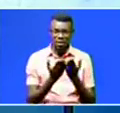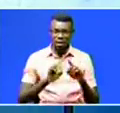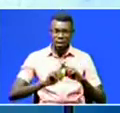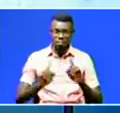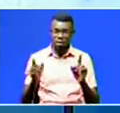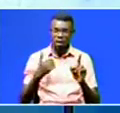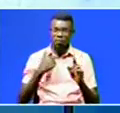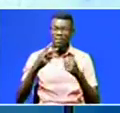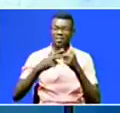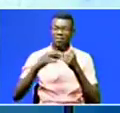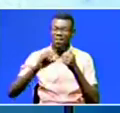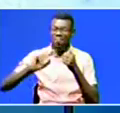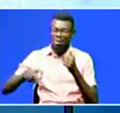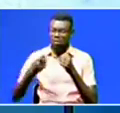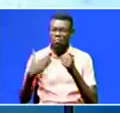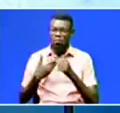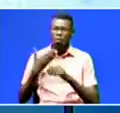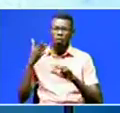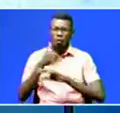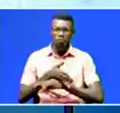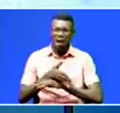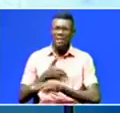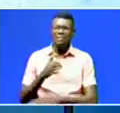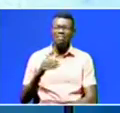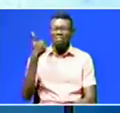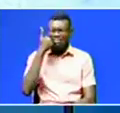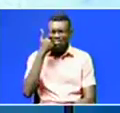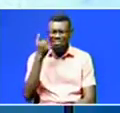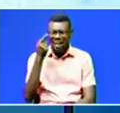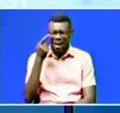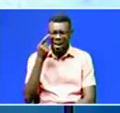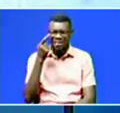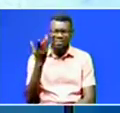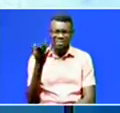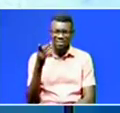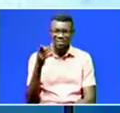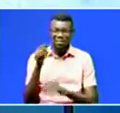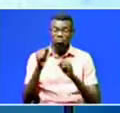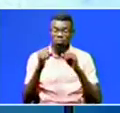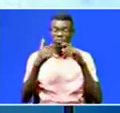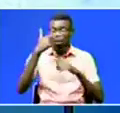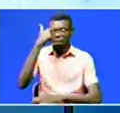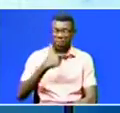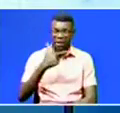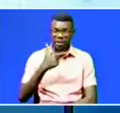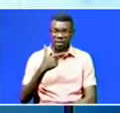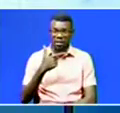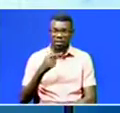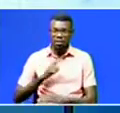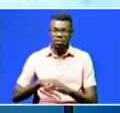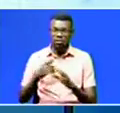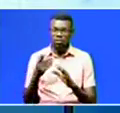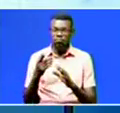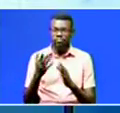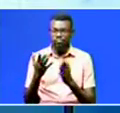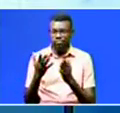than 70,000 people with corneal diseases who are at risk of going blind. One such person is Victor Were,